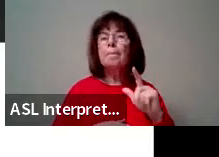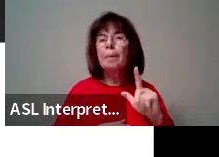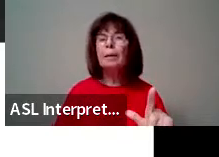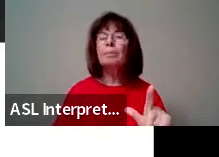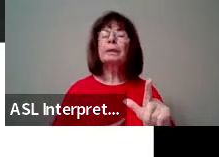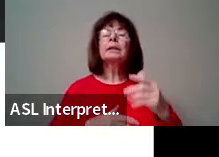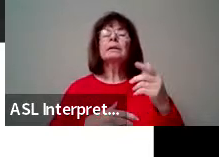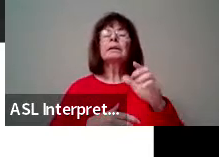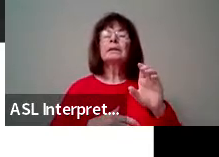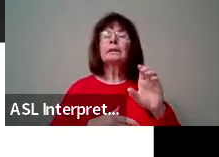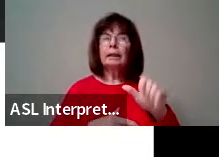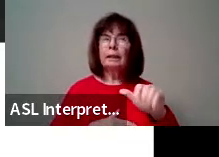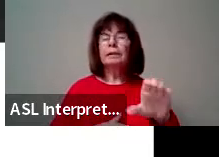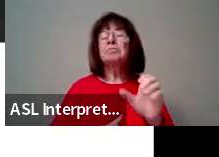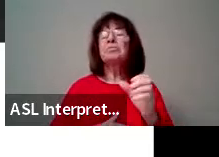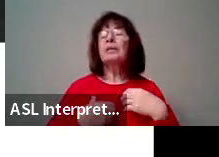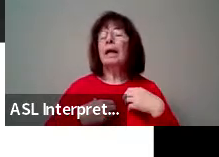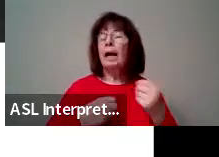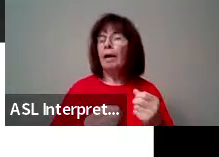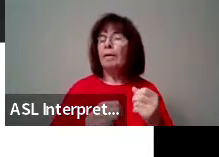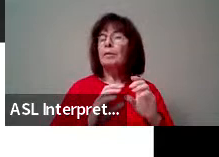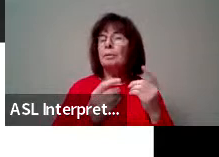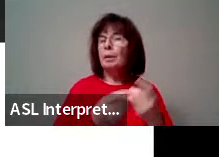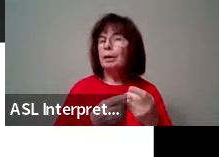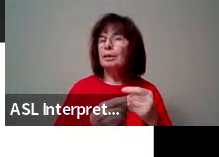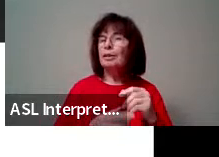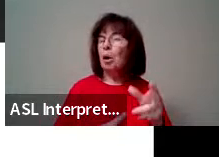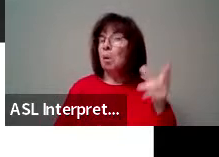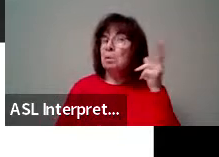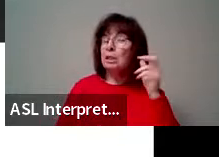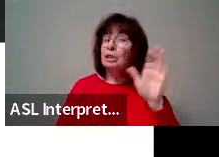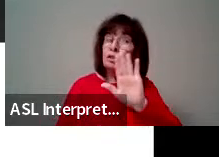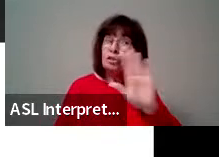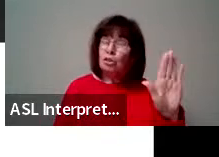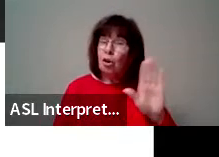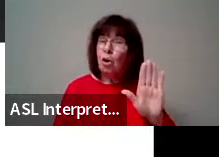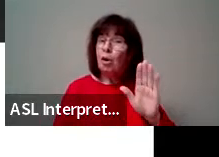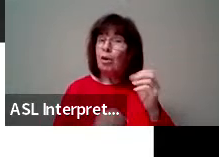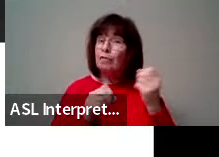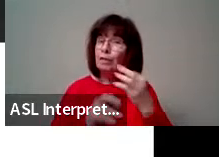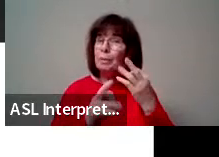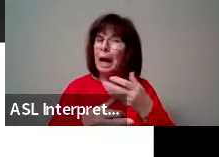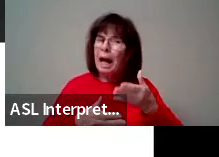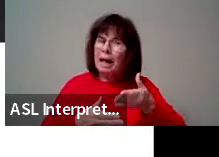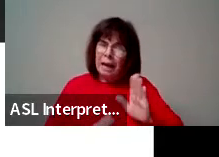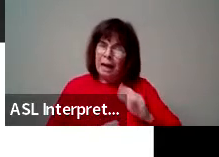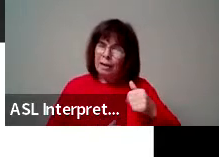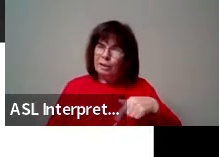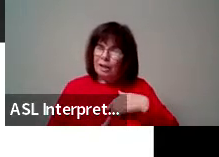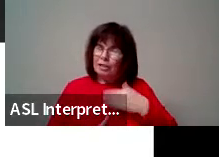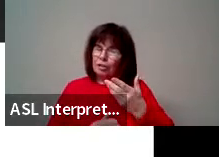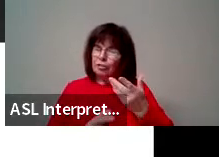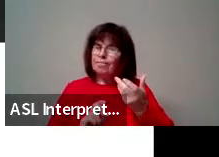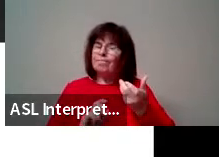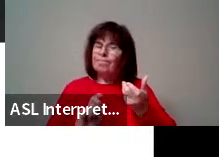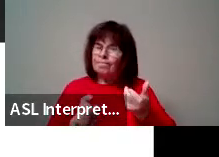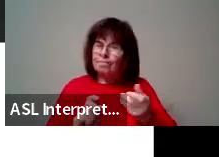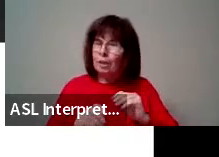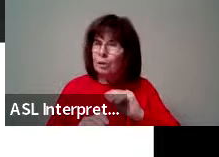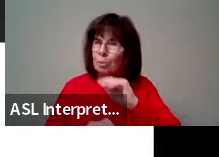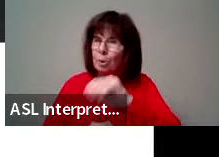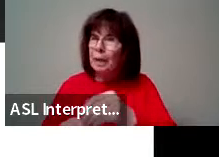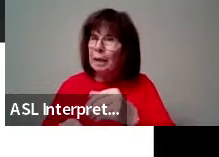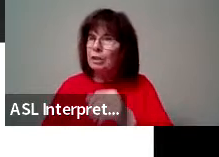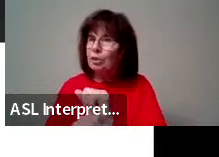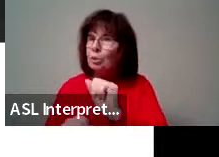you all give us allows us to put that into the work in